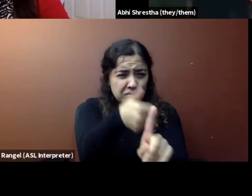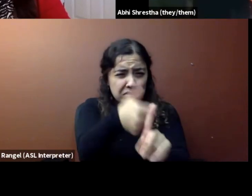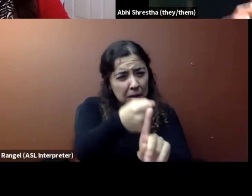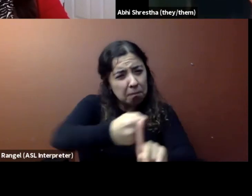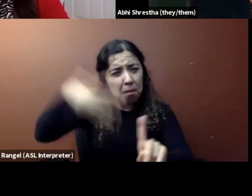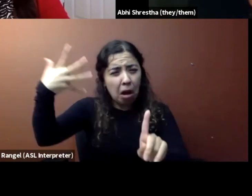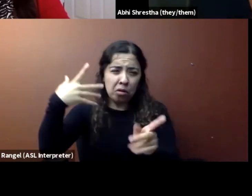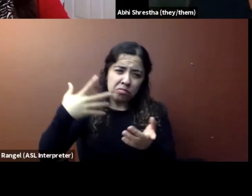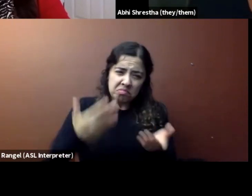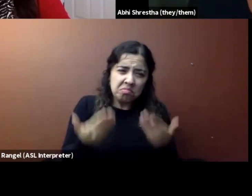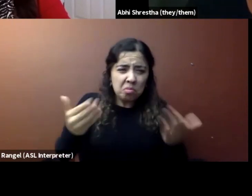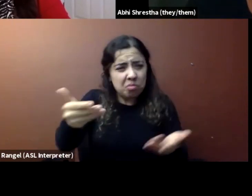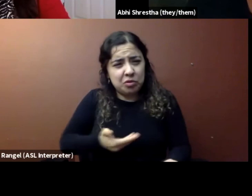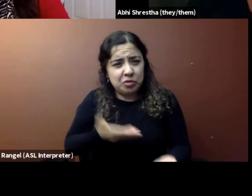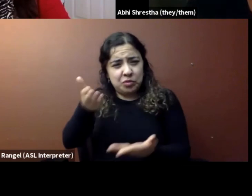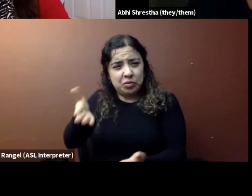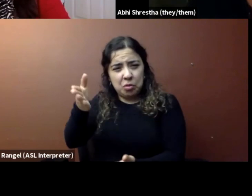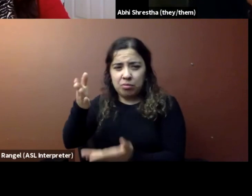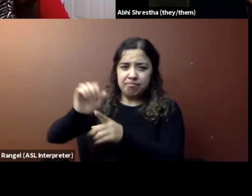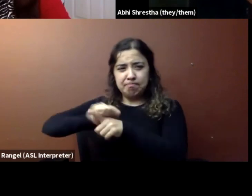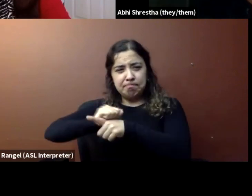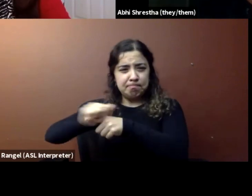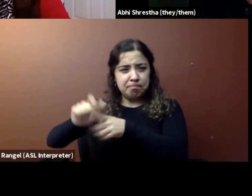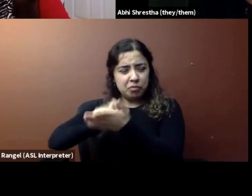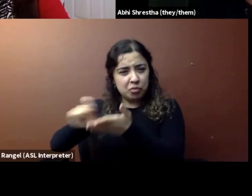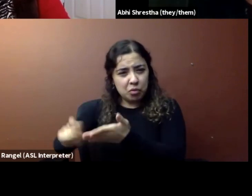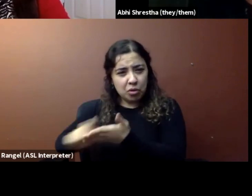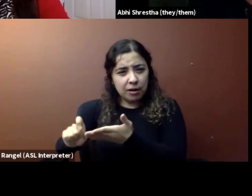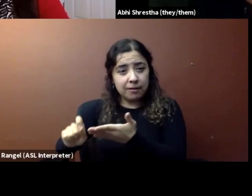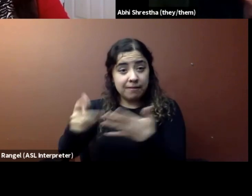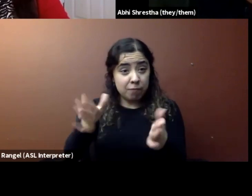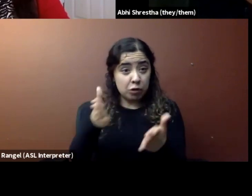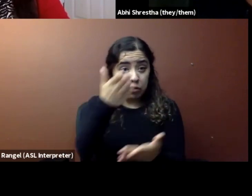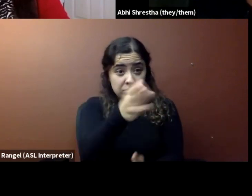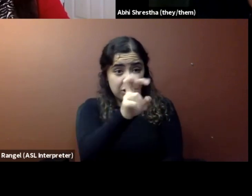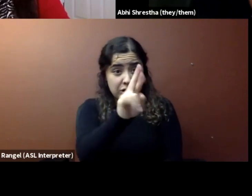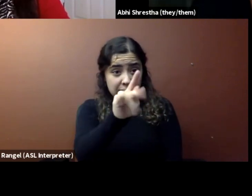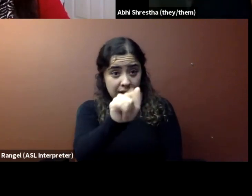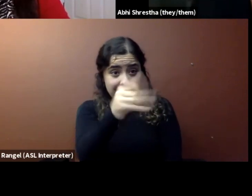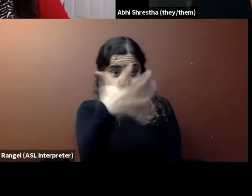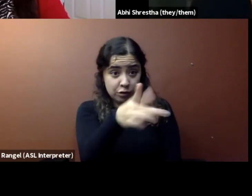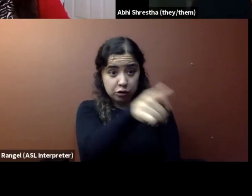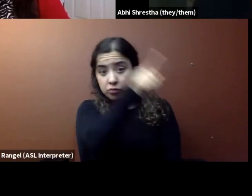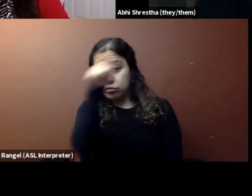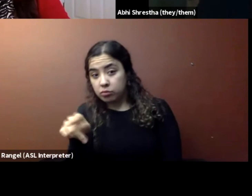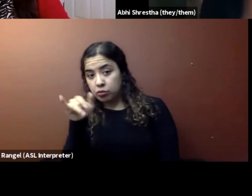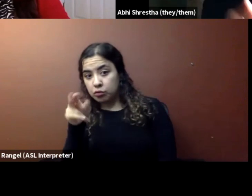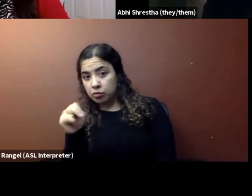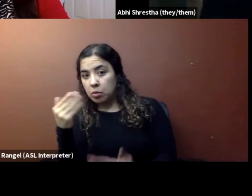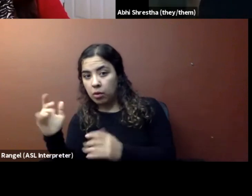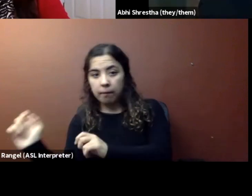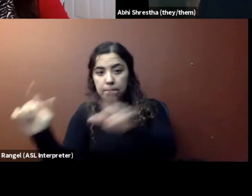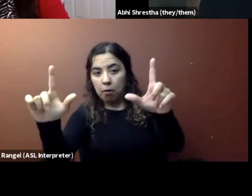us, sort of introducing us to this writing exercise, and then John will put up the prompt whenever we get